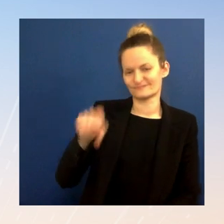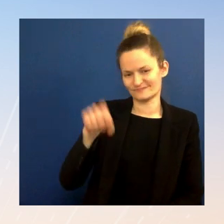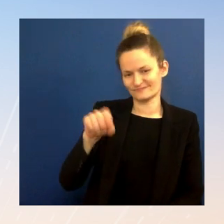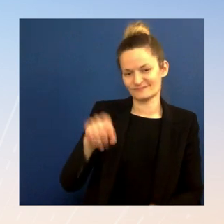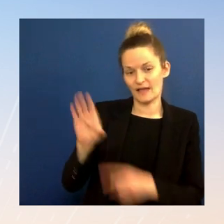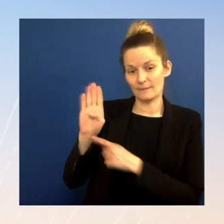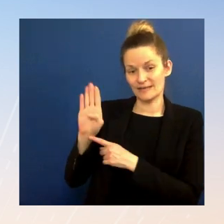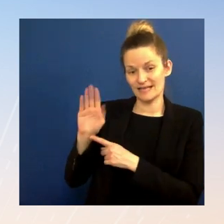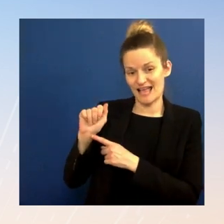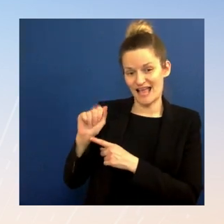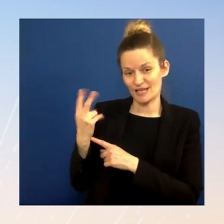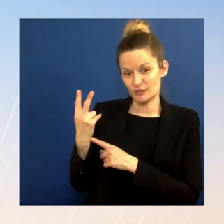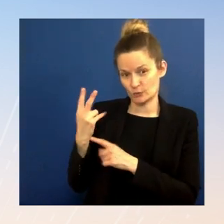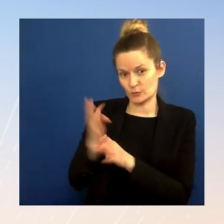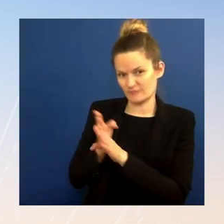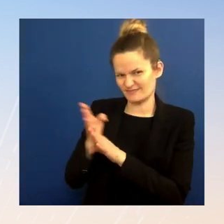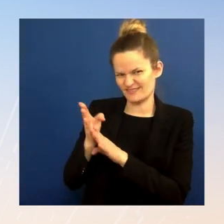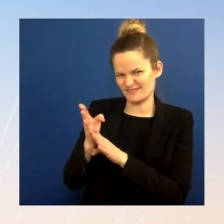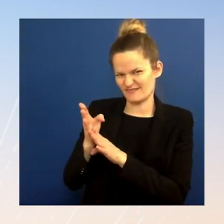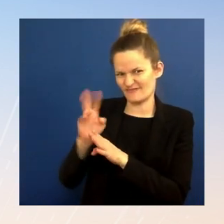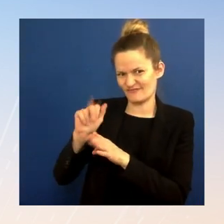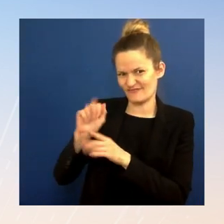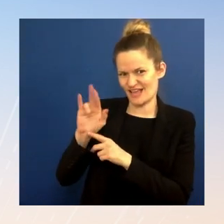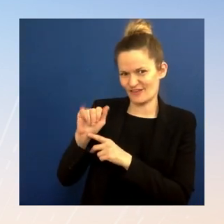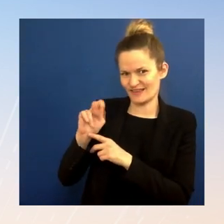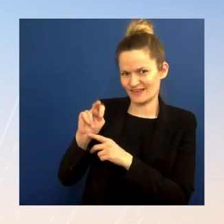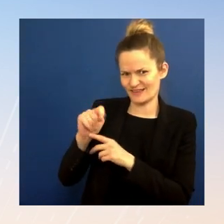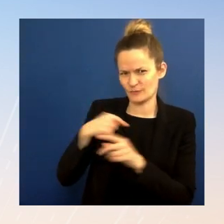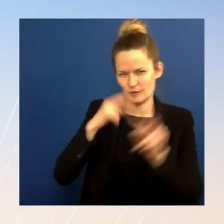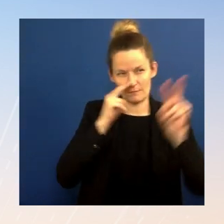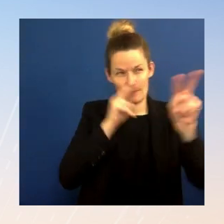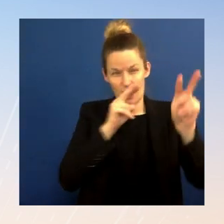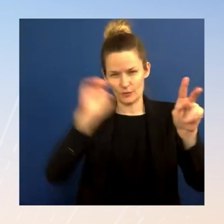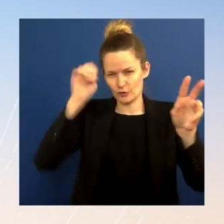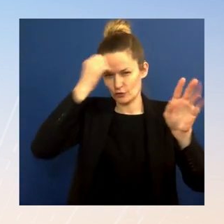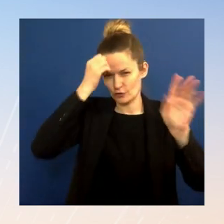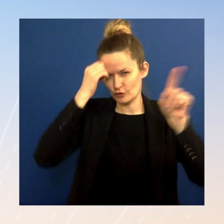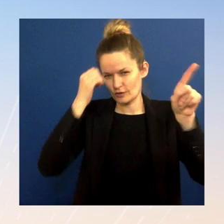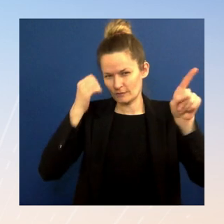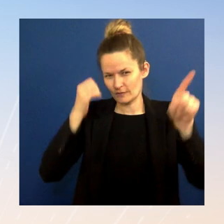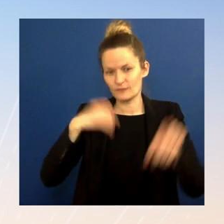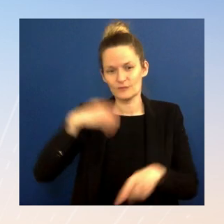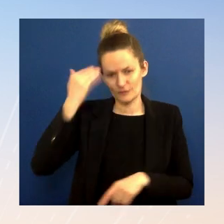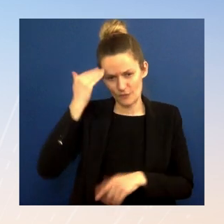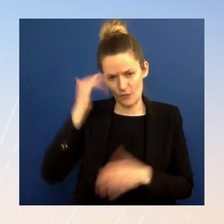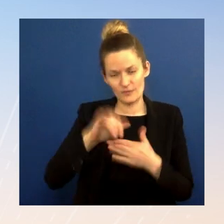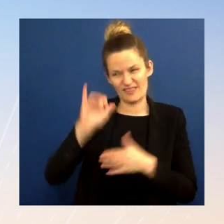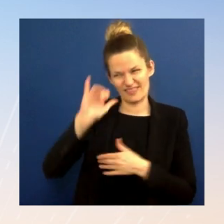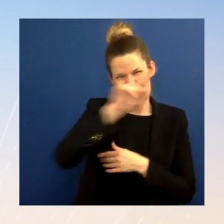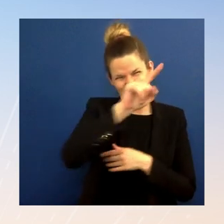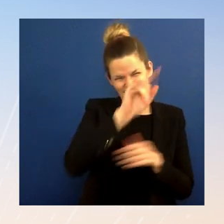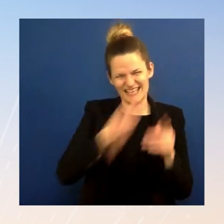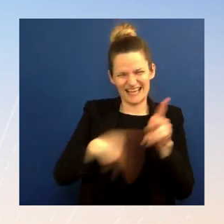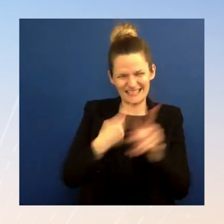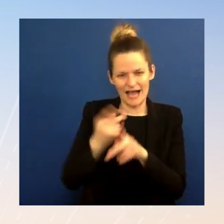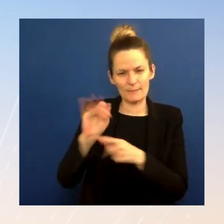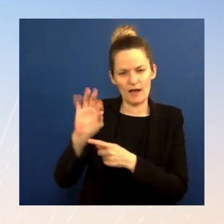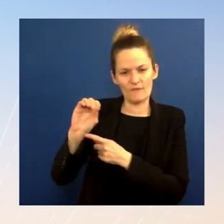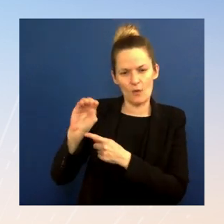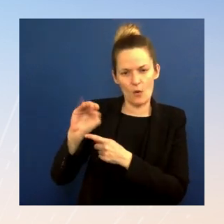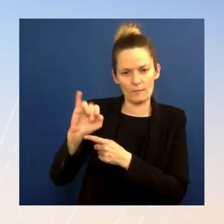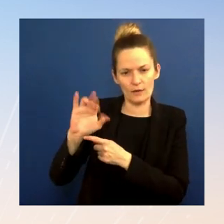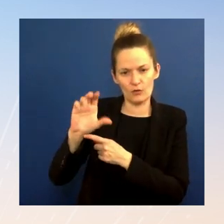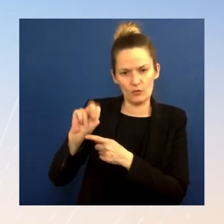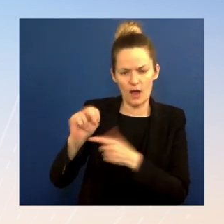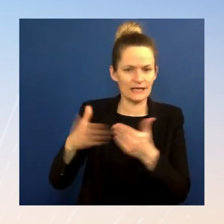is more transmissible version of Omicron. But we do know the tools the United States has, including the mRNA vaccines, therapeutics,